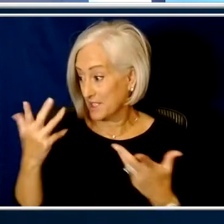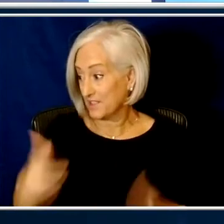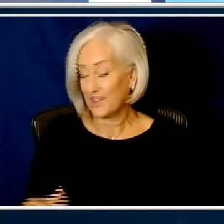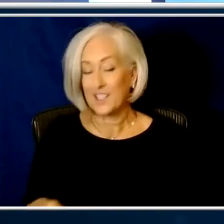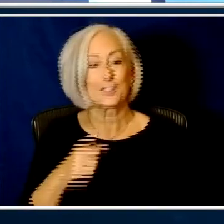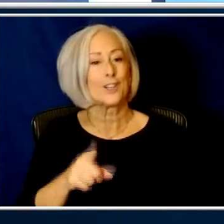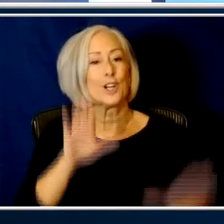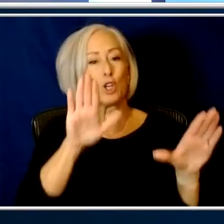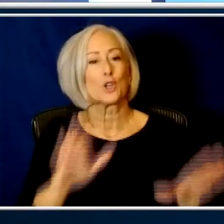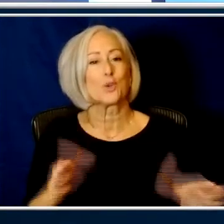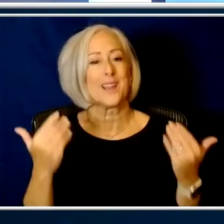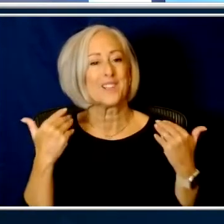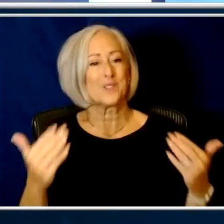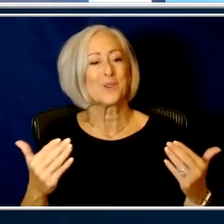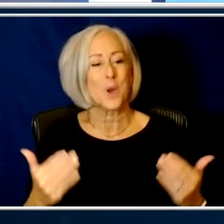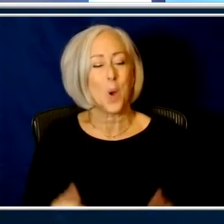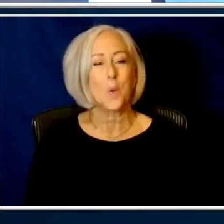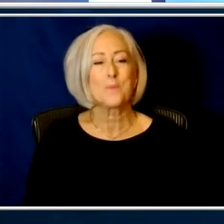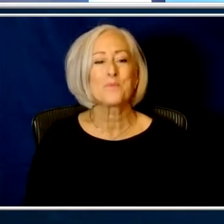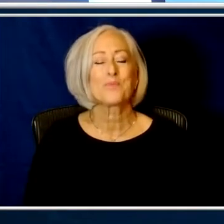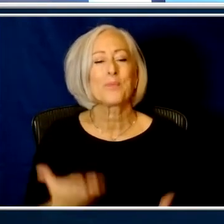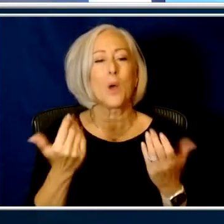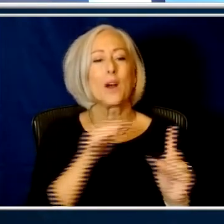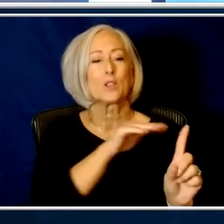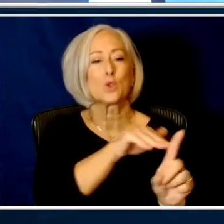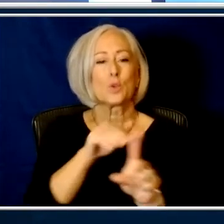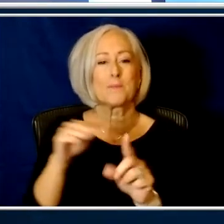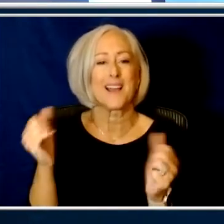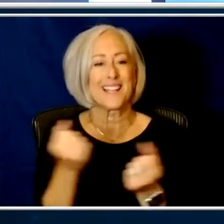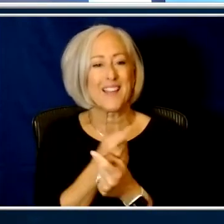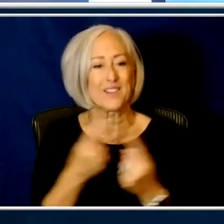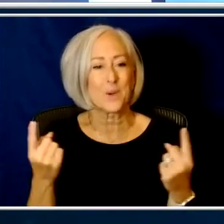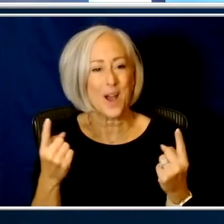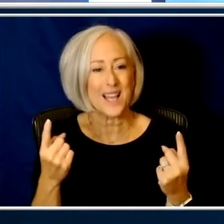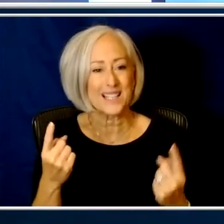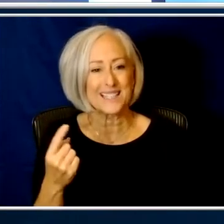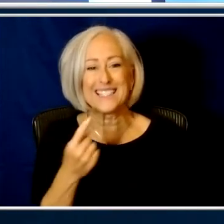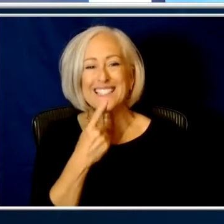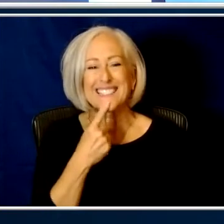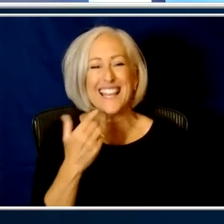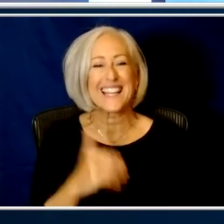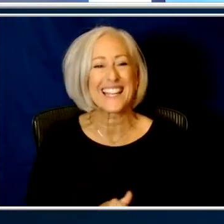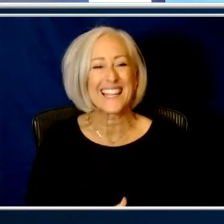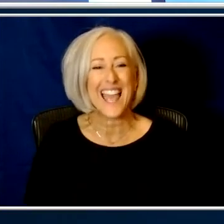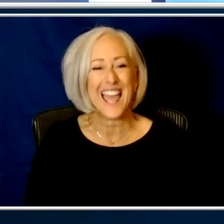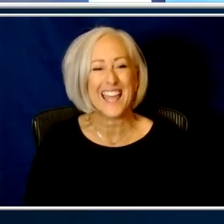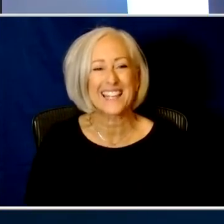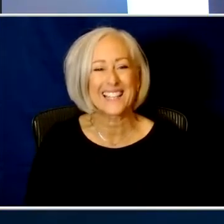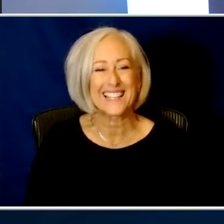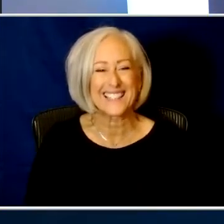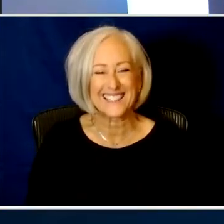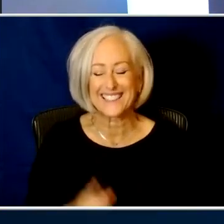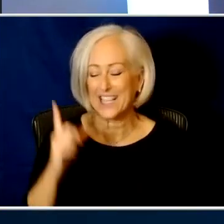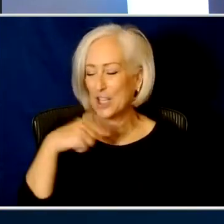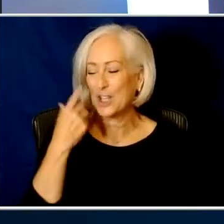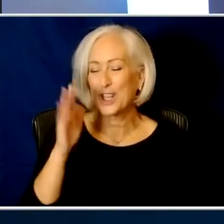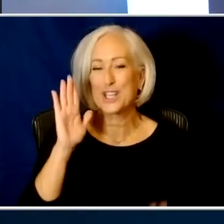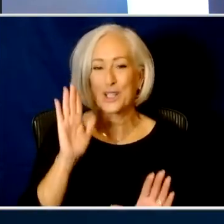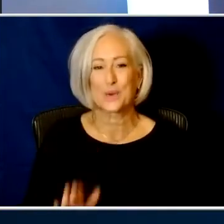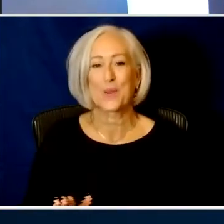one of the most important messages of the day. Our genes set us up for things, but our lives determine how we let that